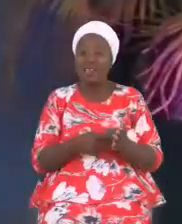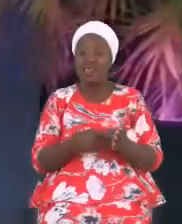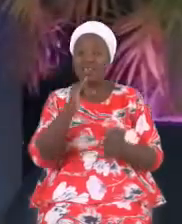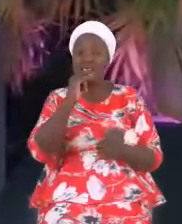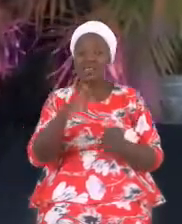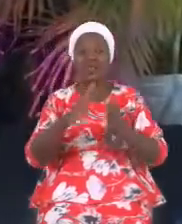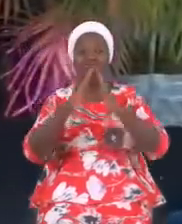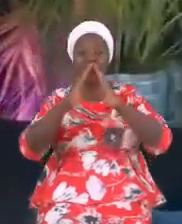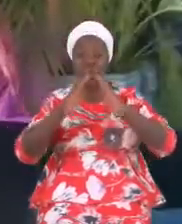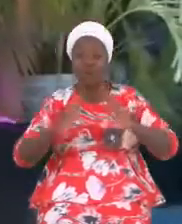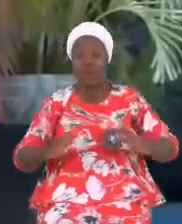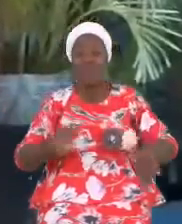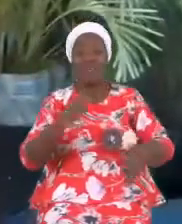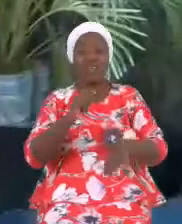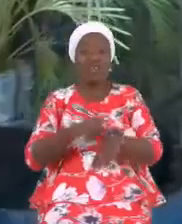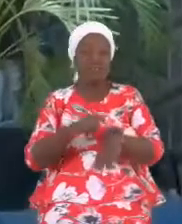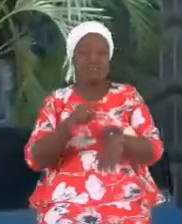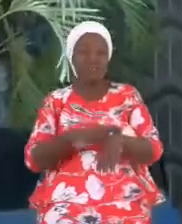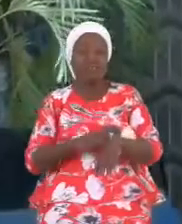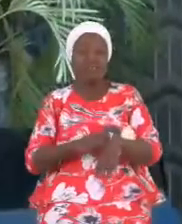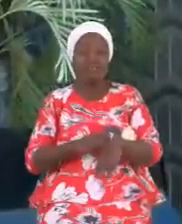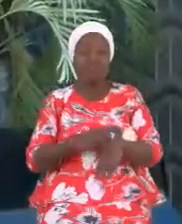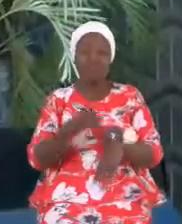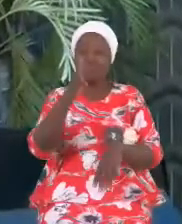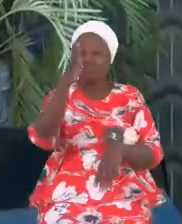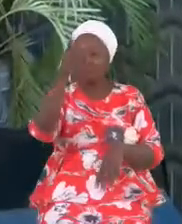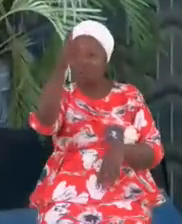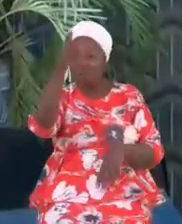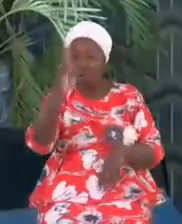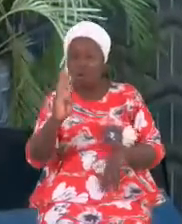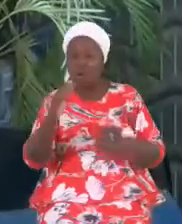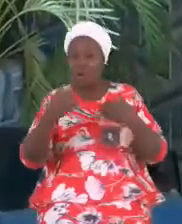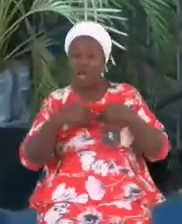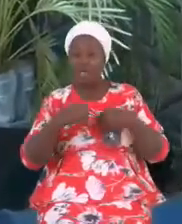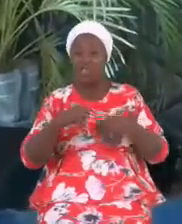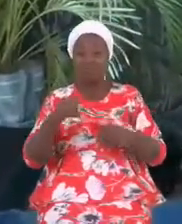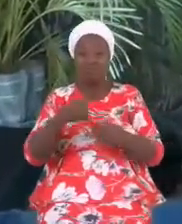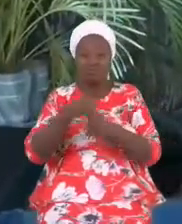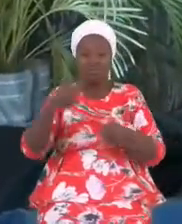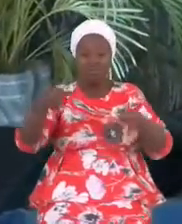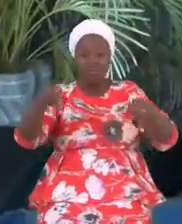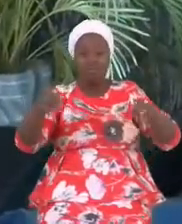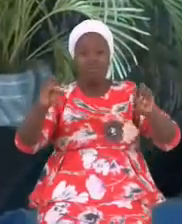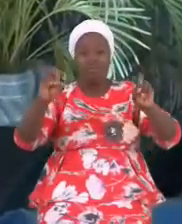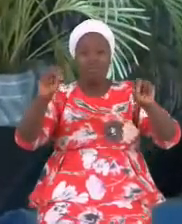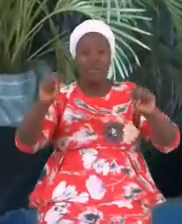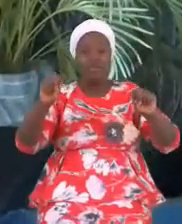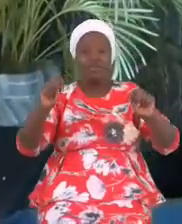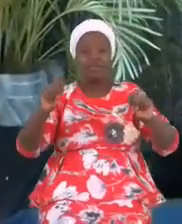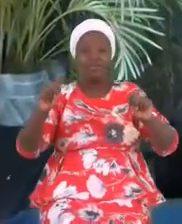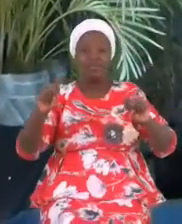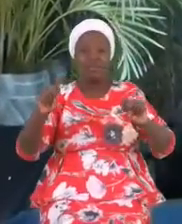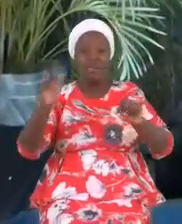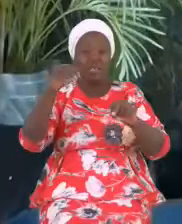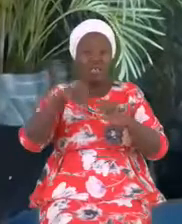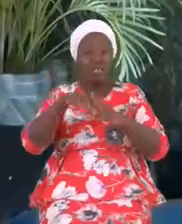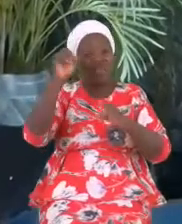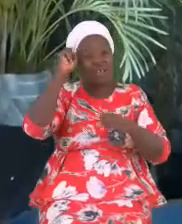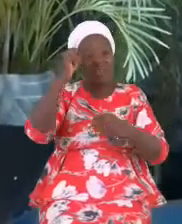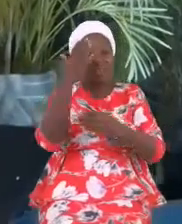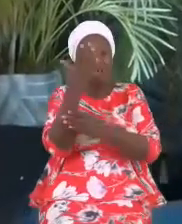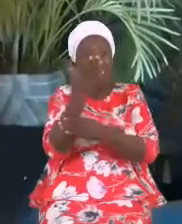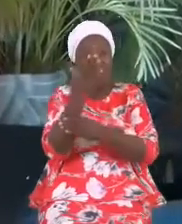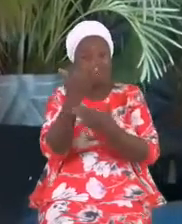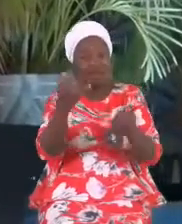moment. God has a pen in his hand right now in heaven. And he wants to write your